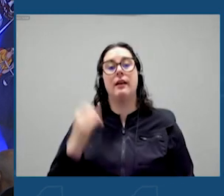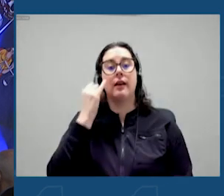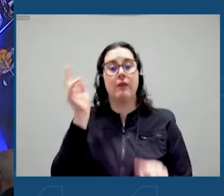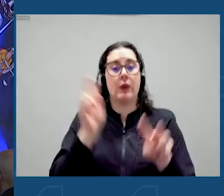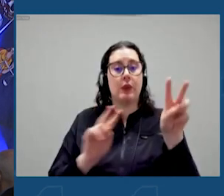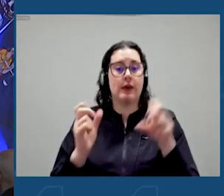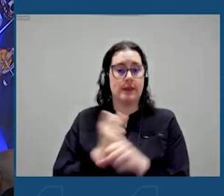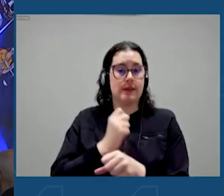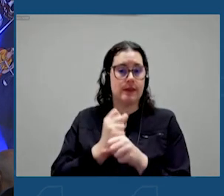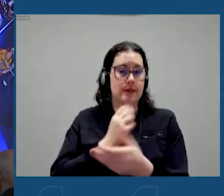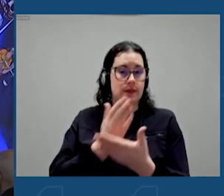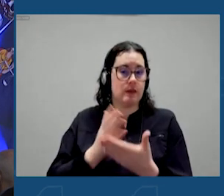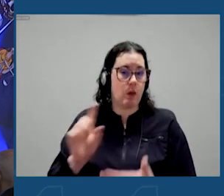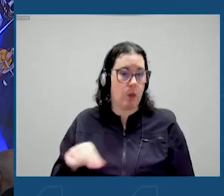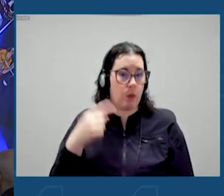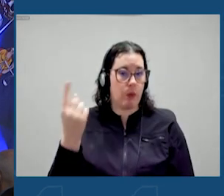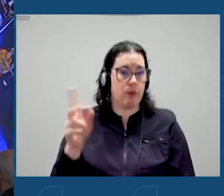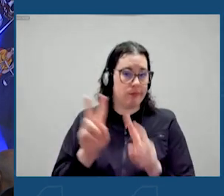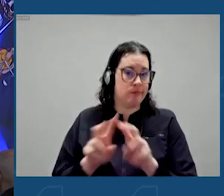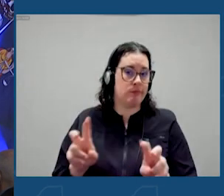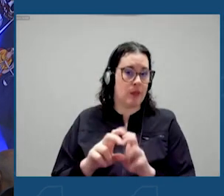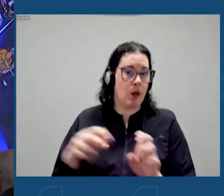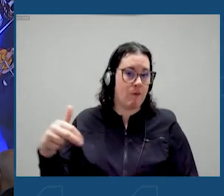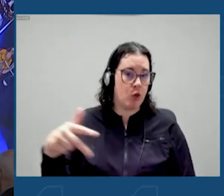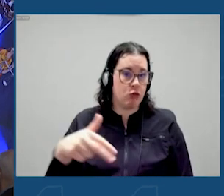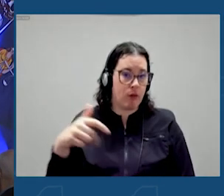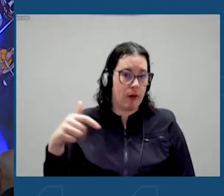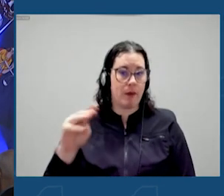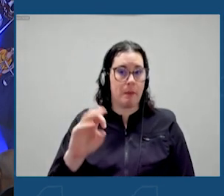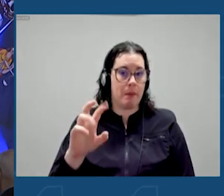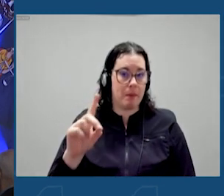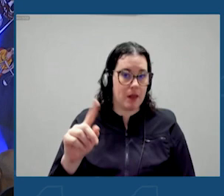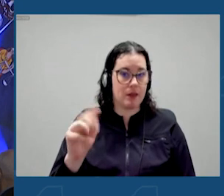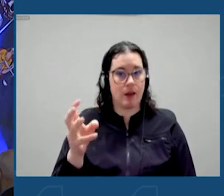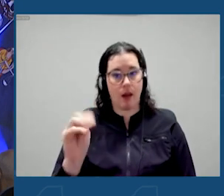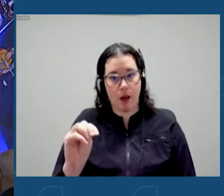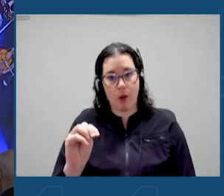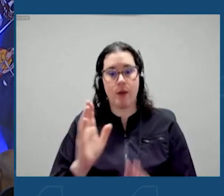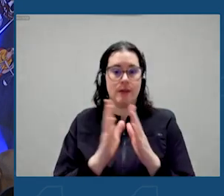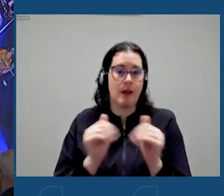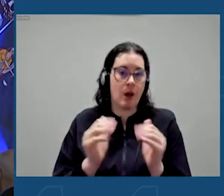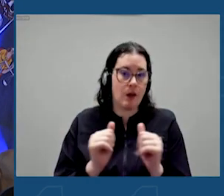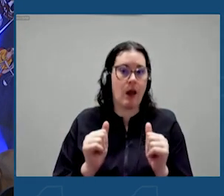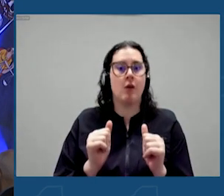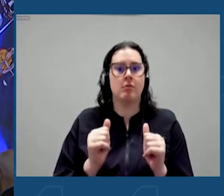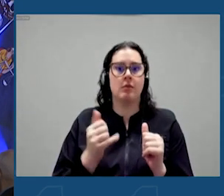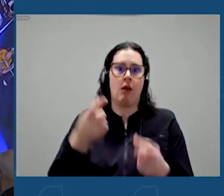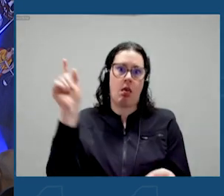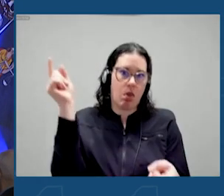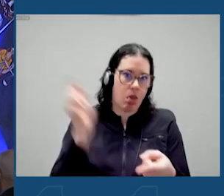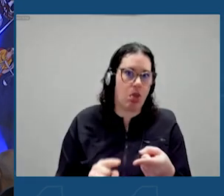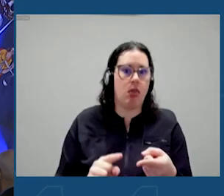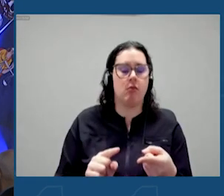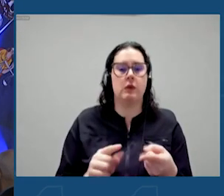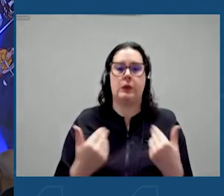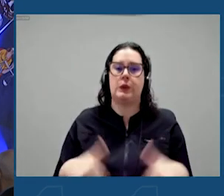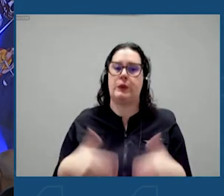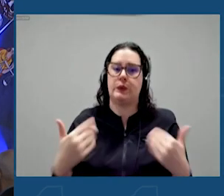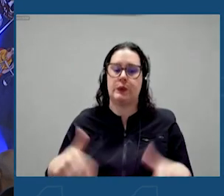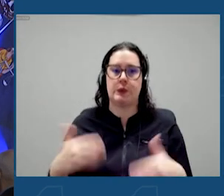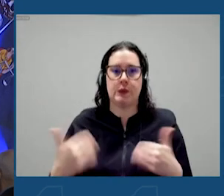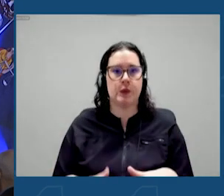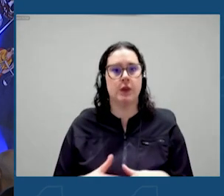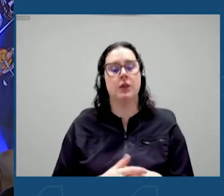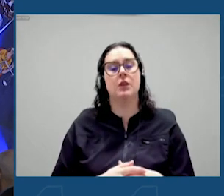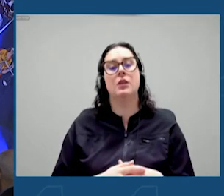statistics, foot traffic in Midtown and downtown is down significantly.